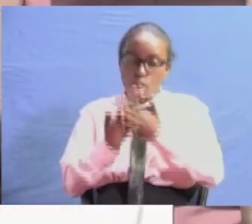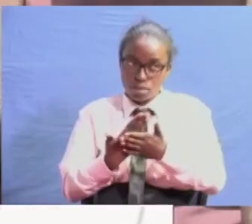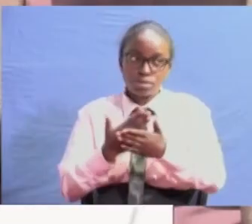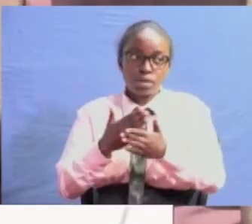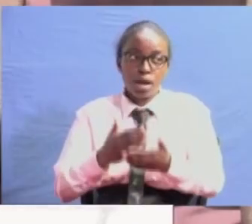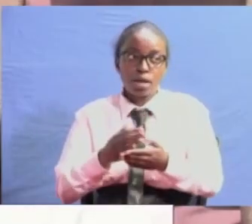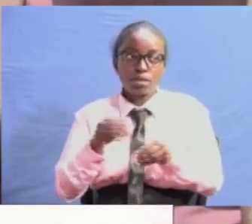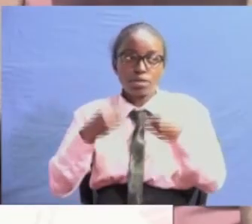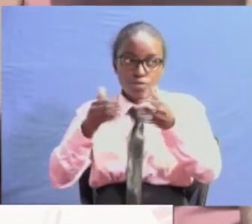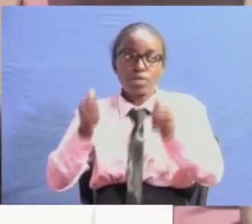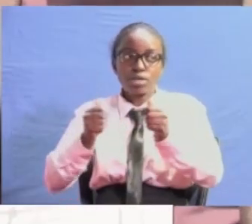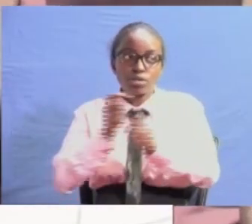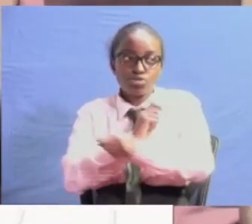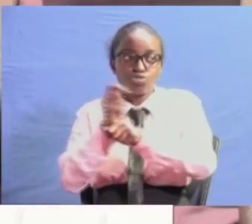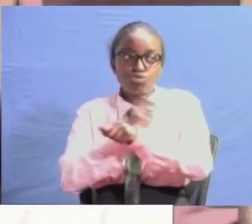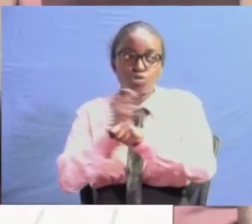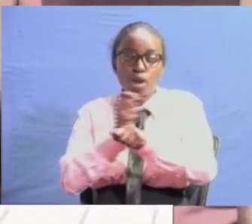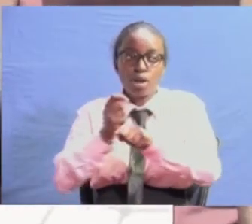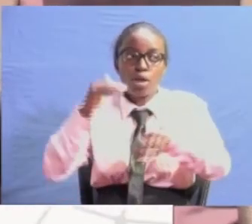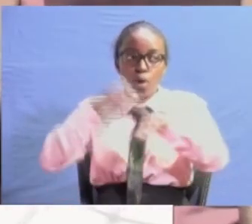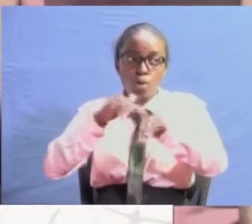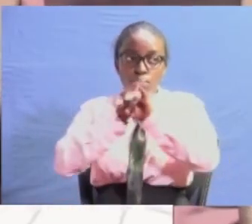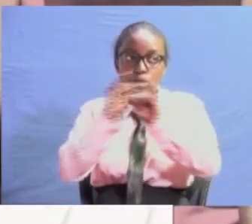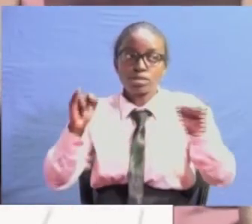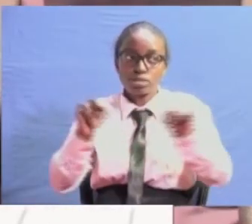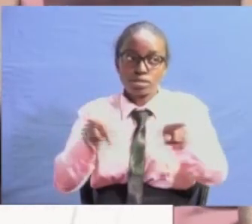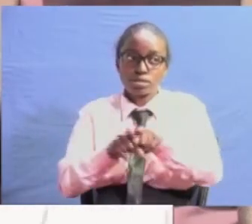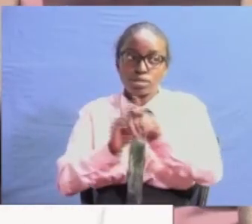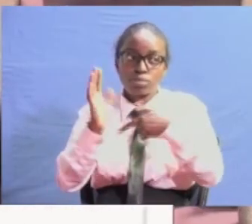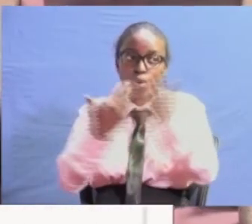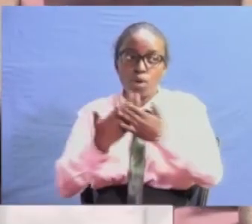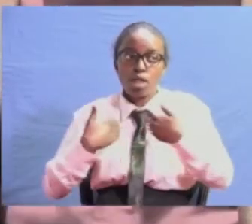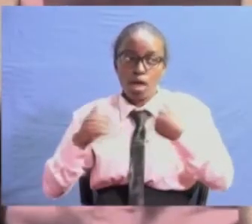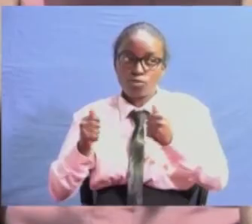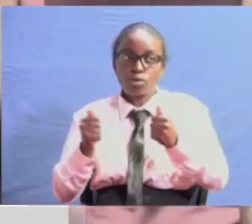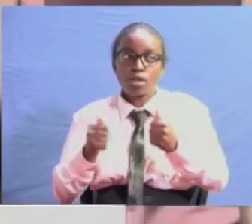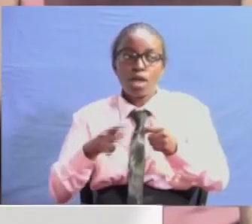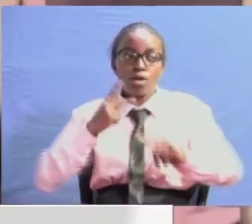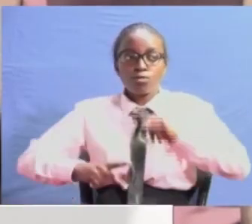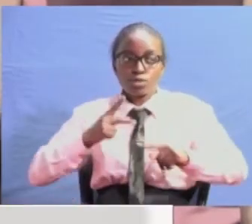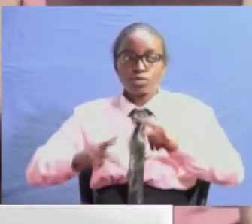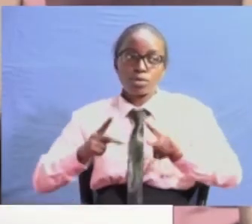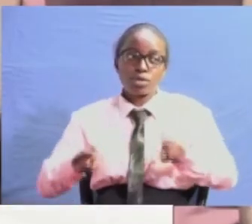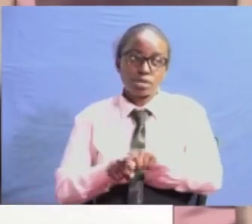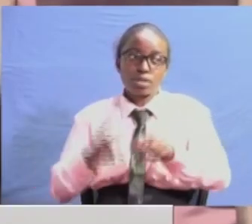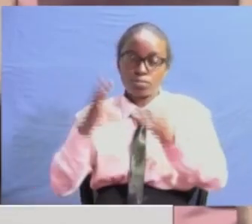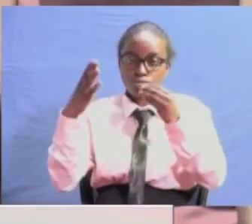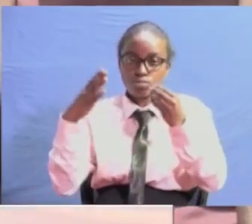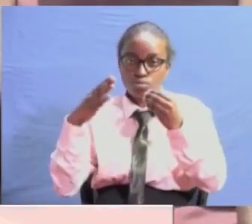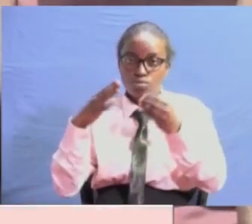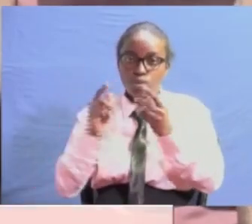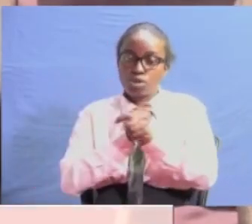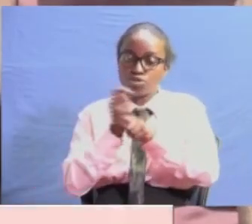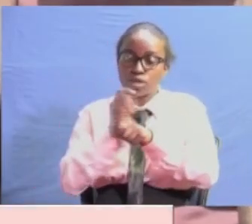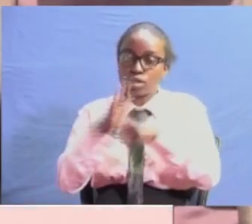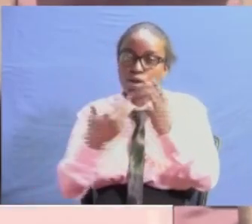trained online, and in our level 4 facilities, there was a physical training for our health workers.